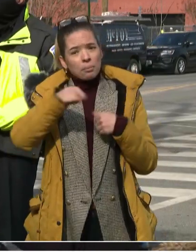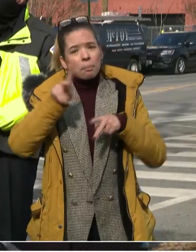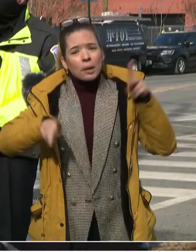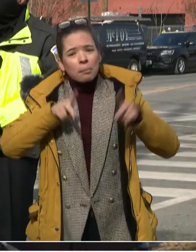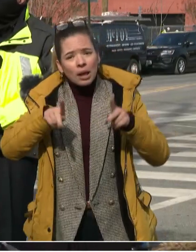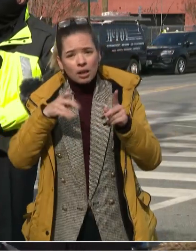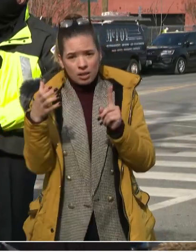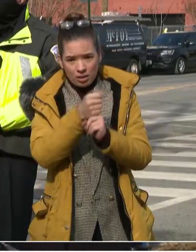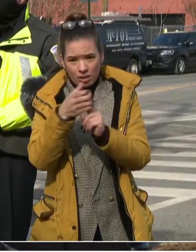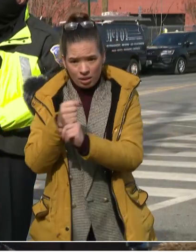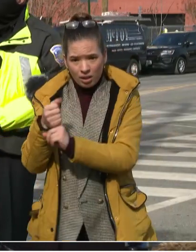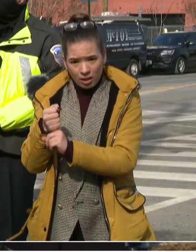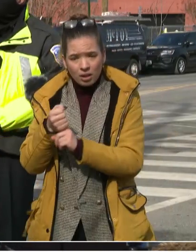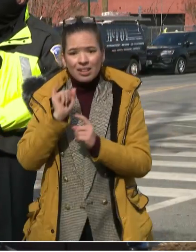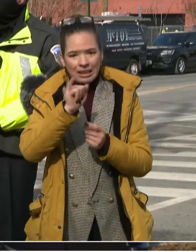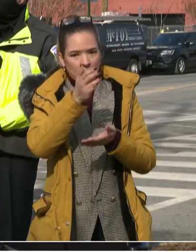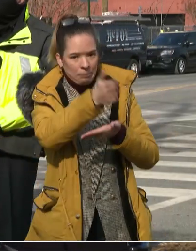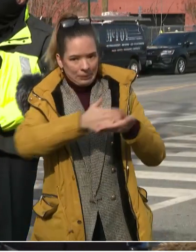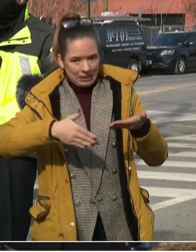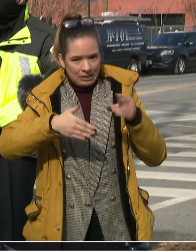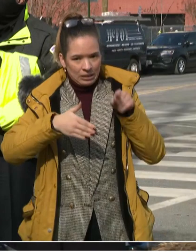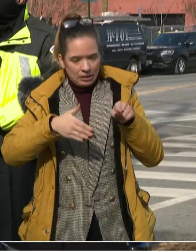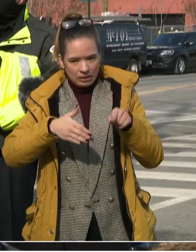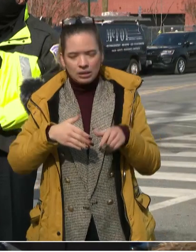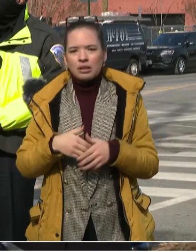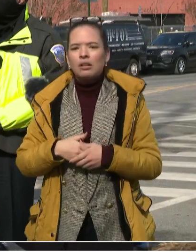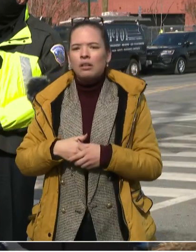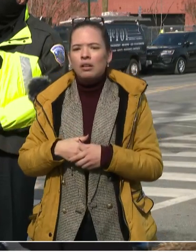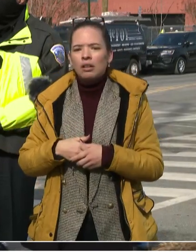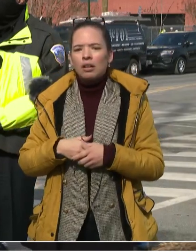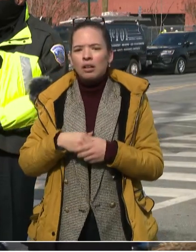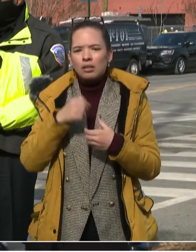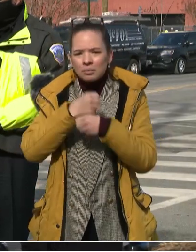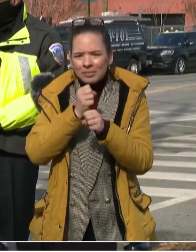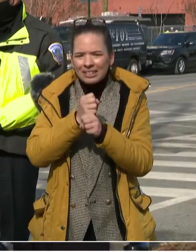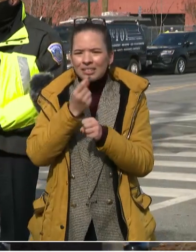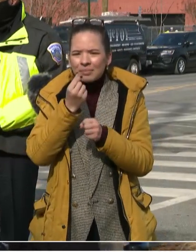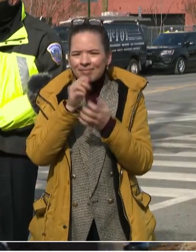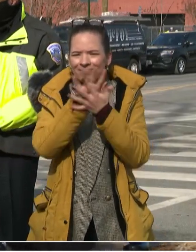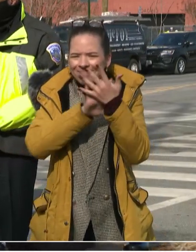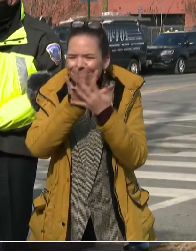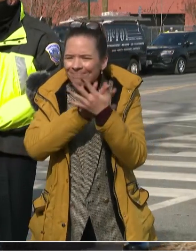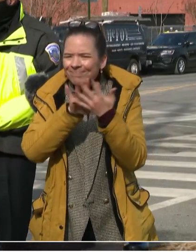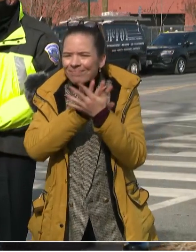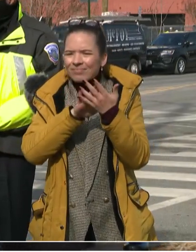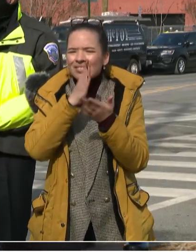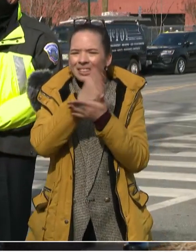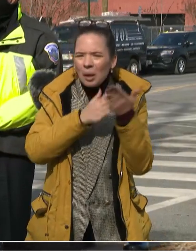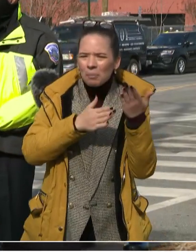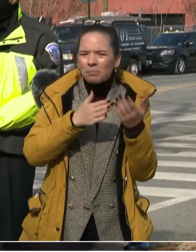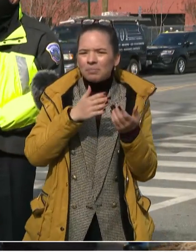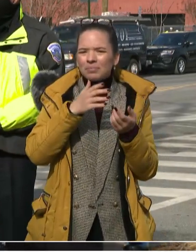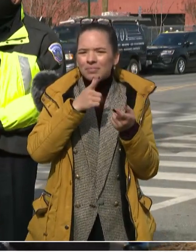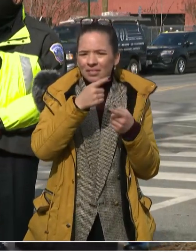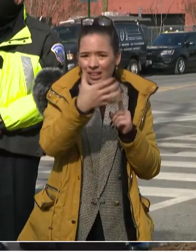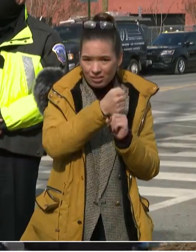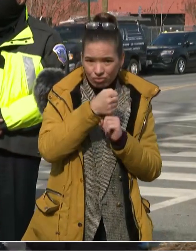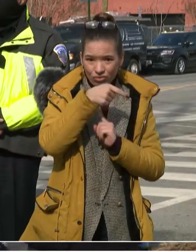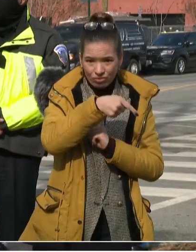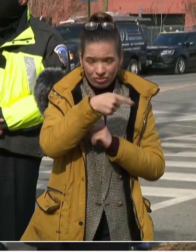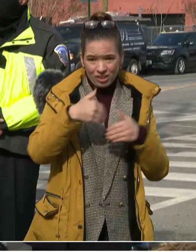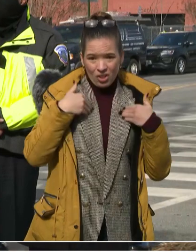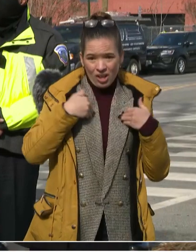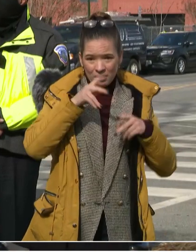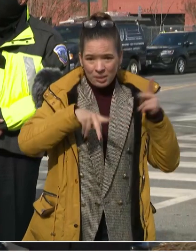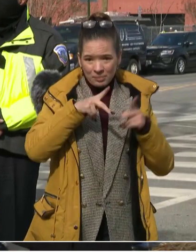other piece of this, which makes this a little murky to kind of talk about it, some of the young people, Mark, that we arrest the second go around,